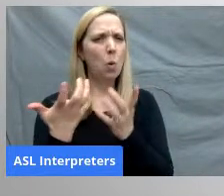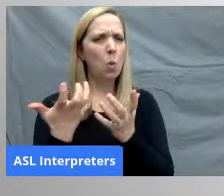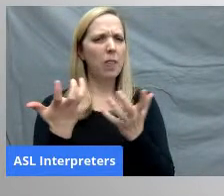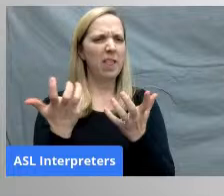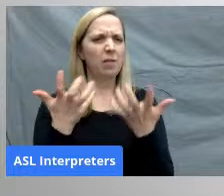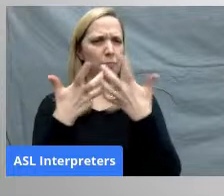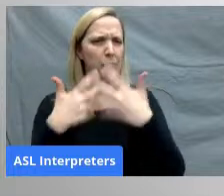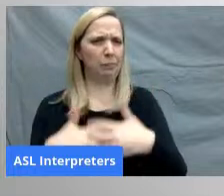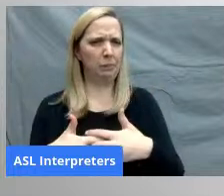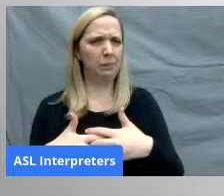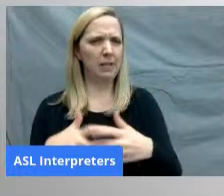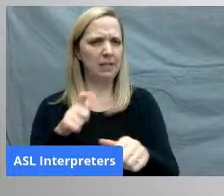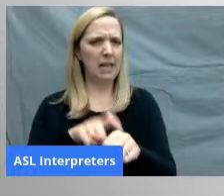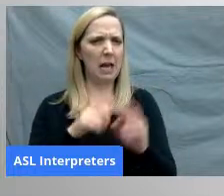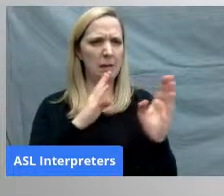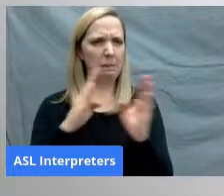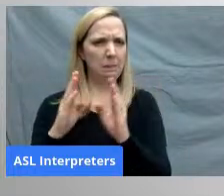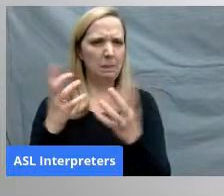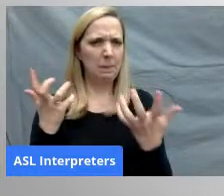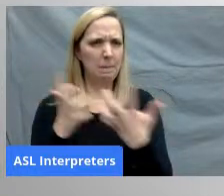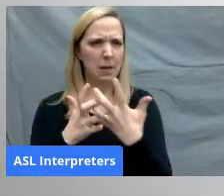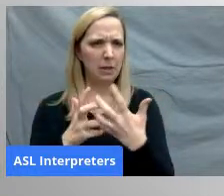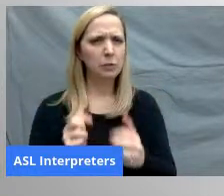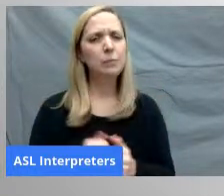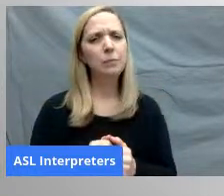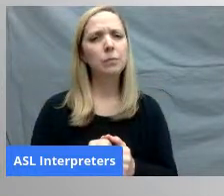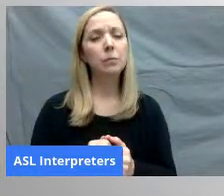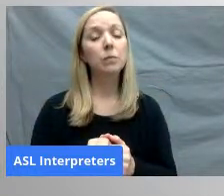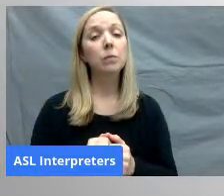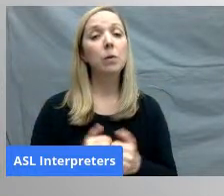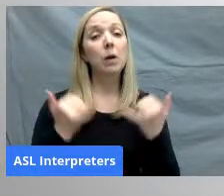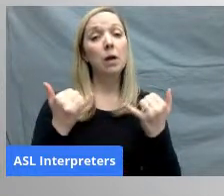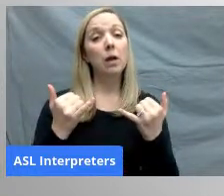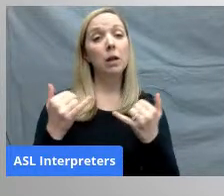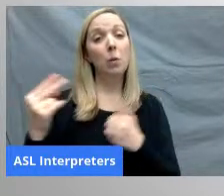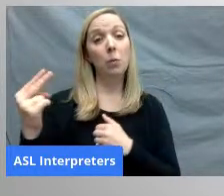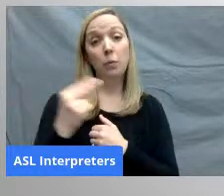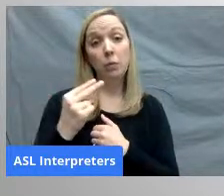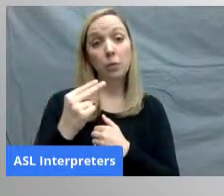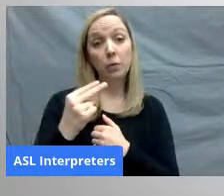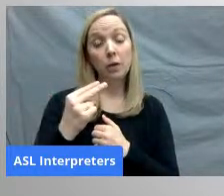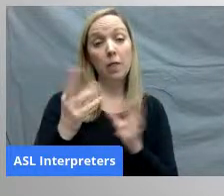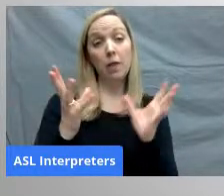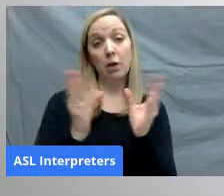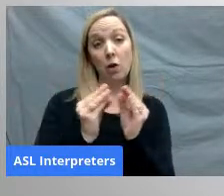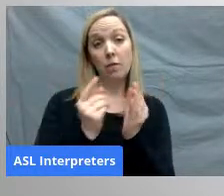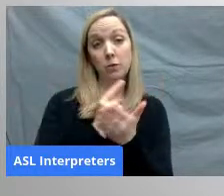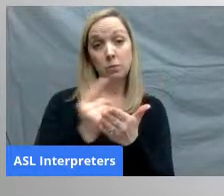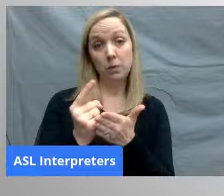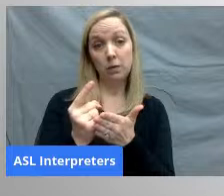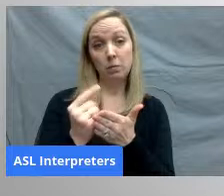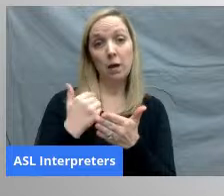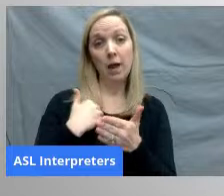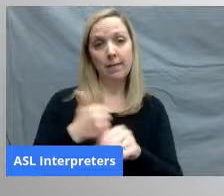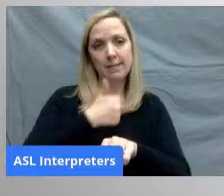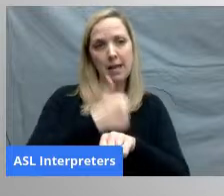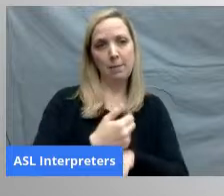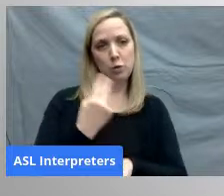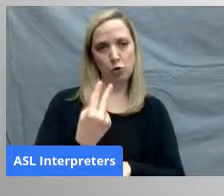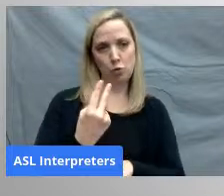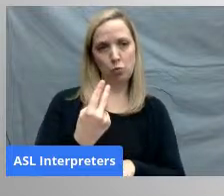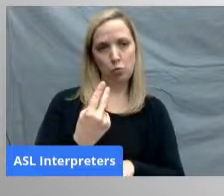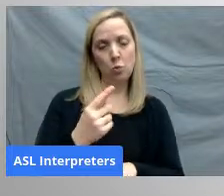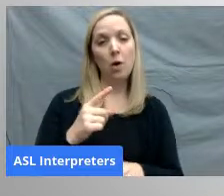So as we look at our conference week, we have 2 conference weeks. One is